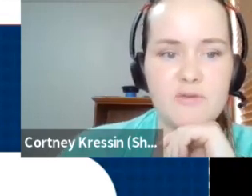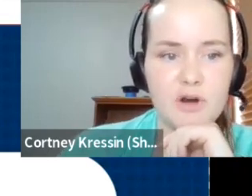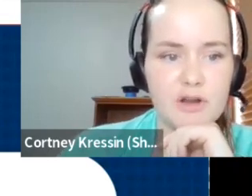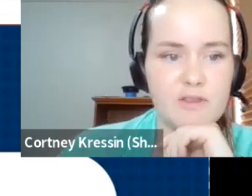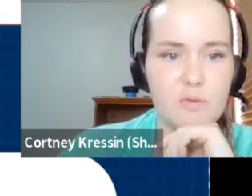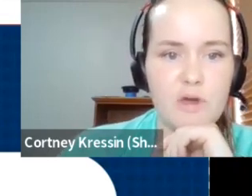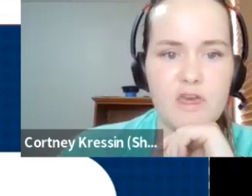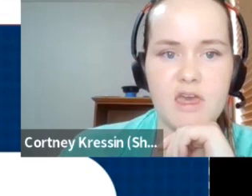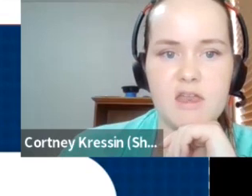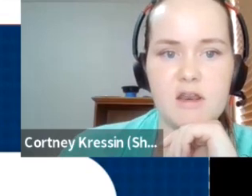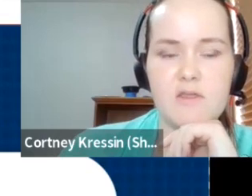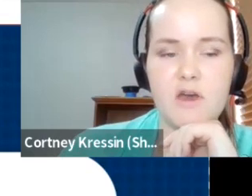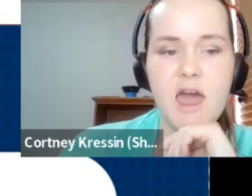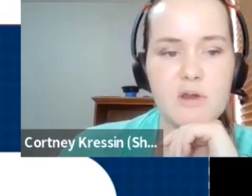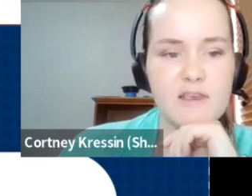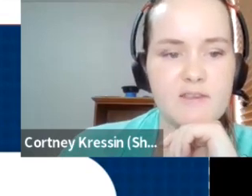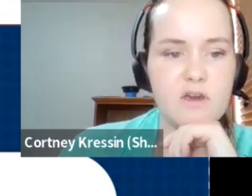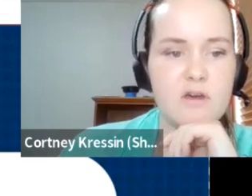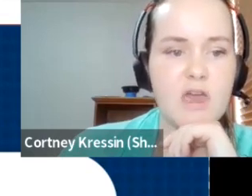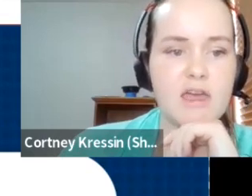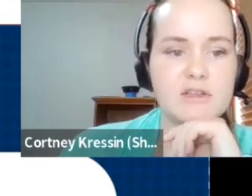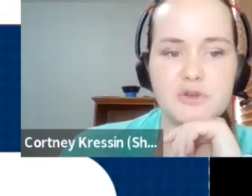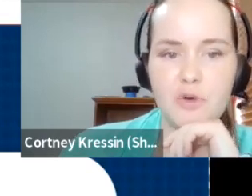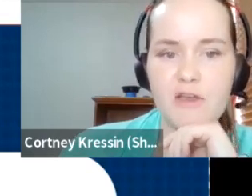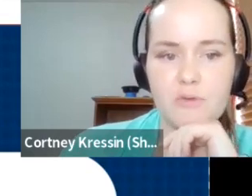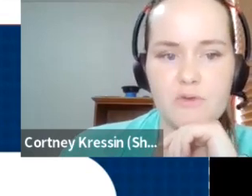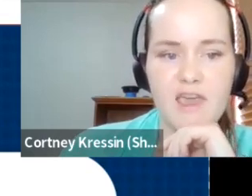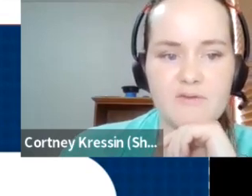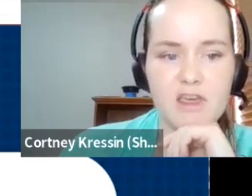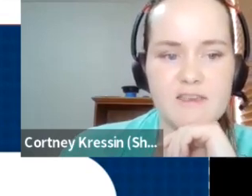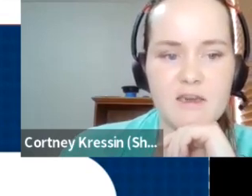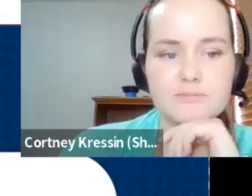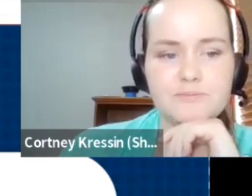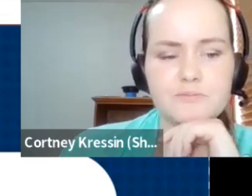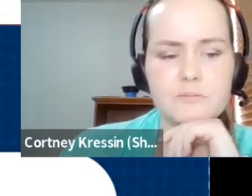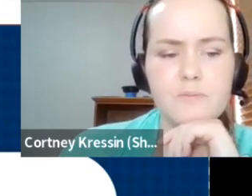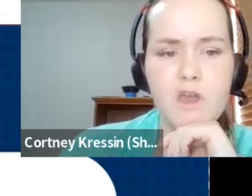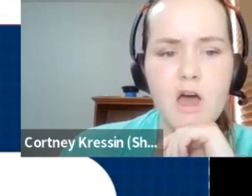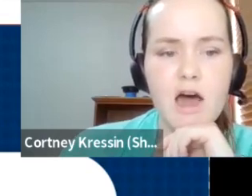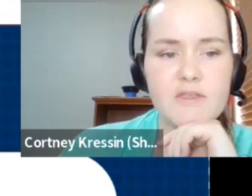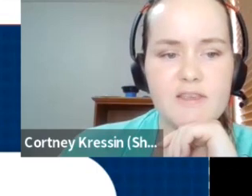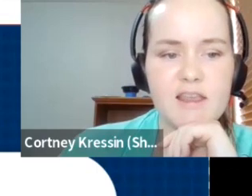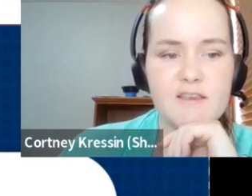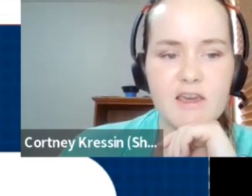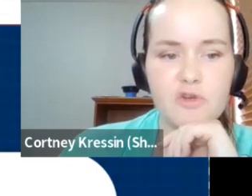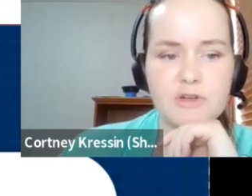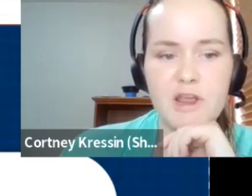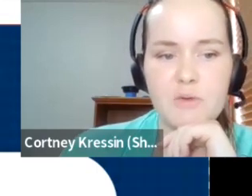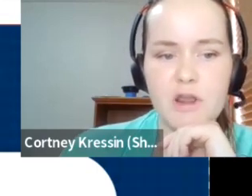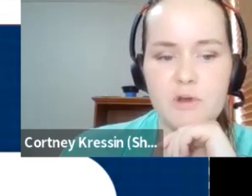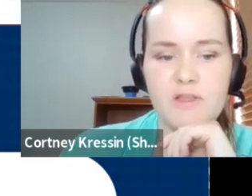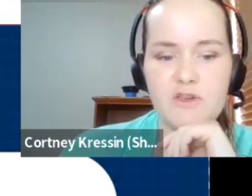transformation efforts within the county system and do grassroots advocacy. On the slide is a link